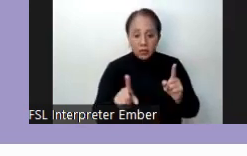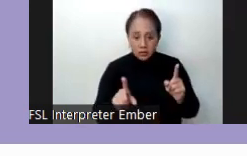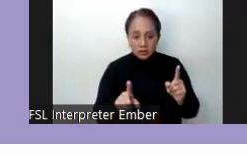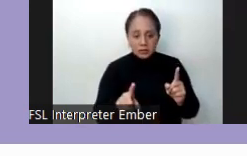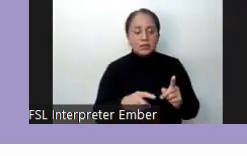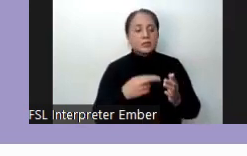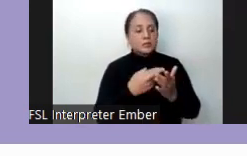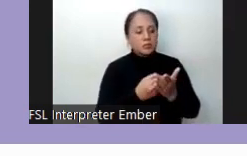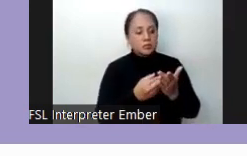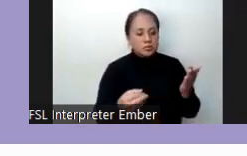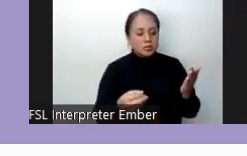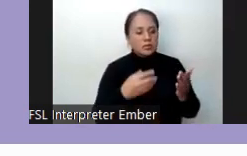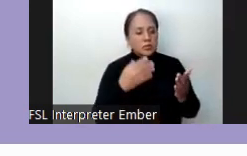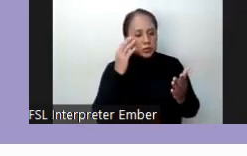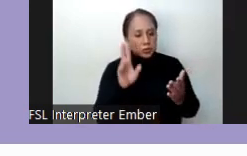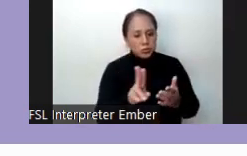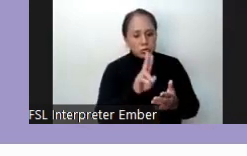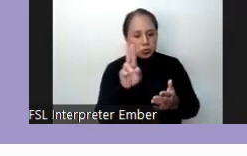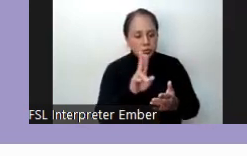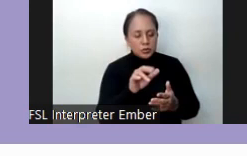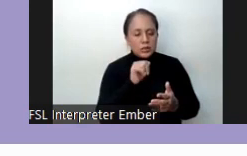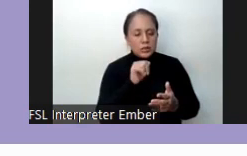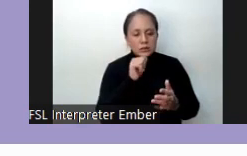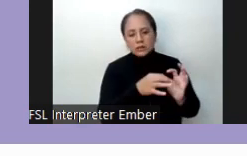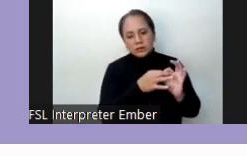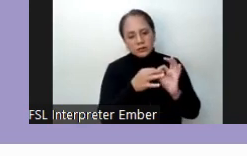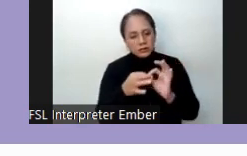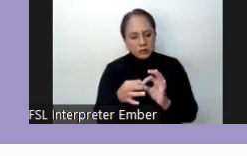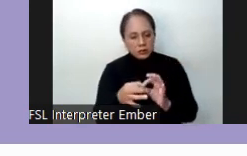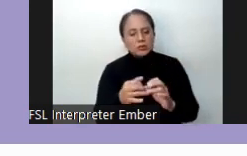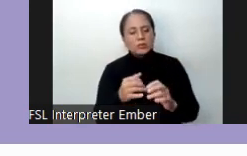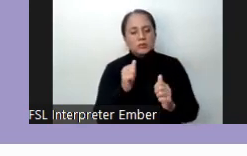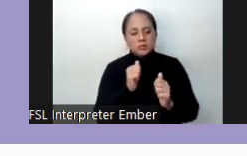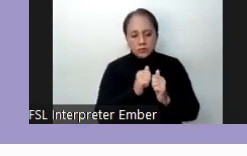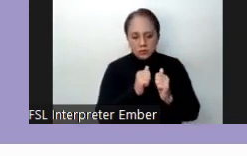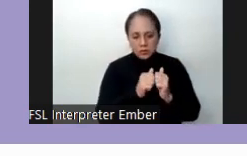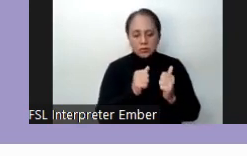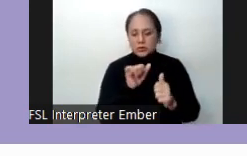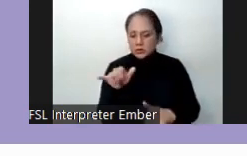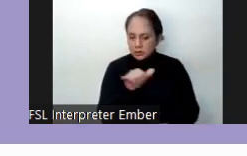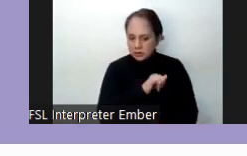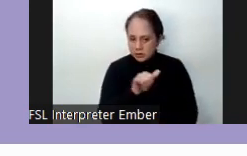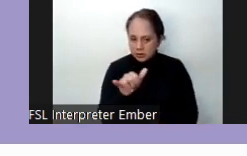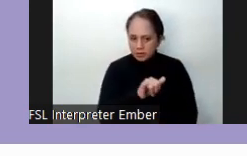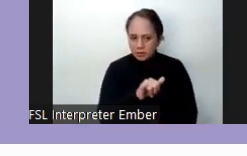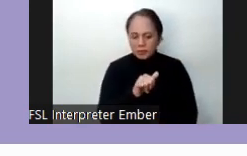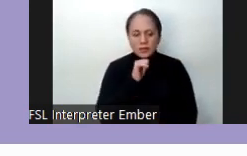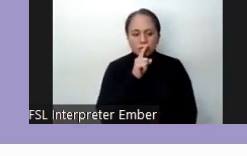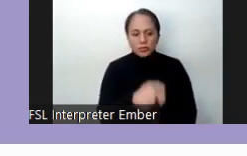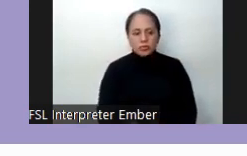the sources that they used were unreliable, therefore, also